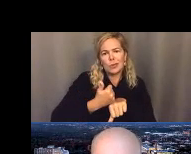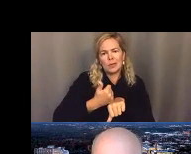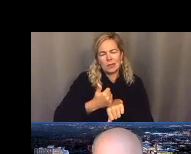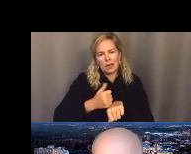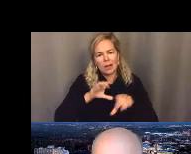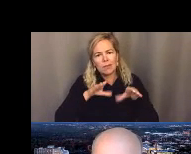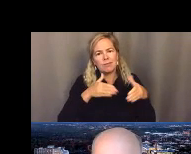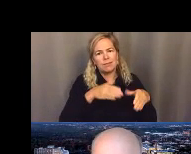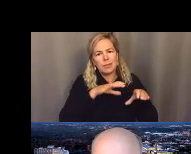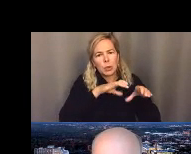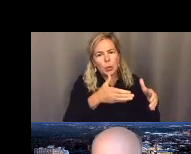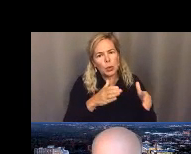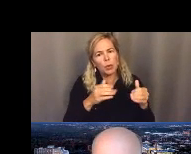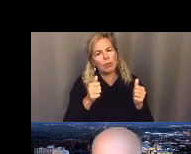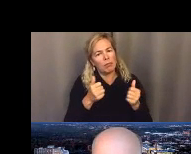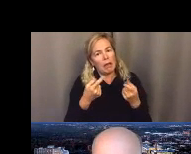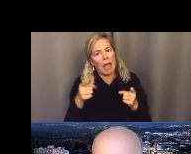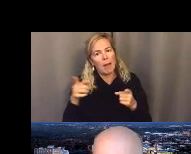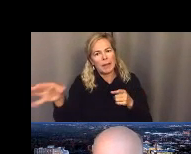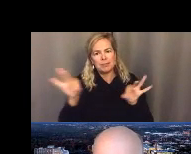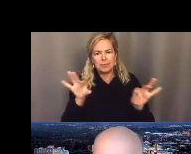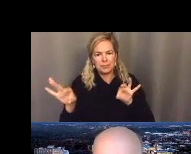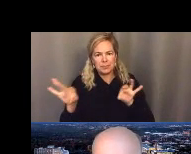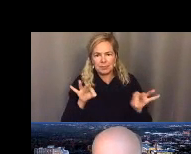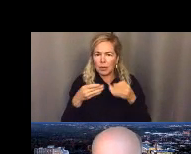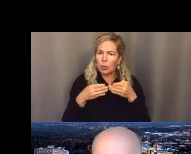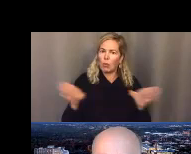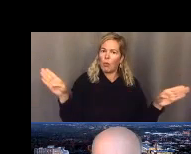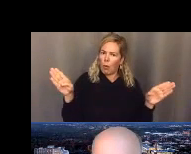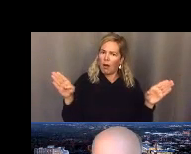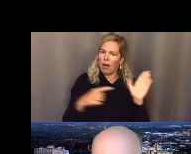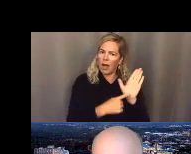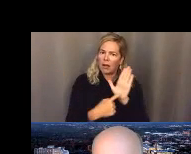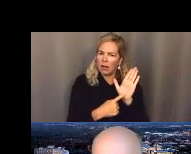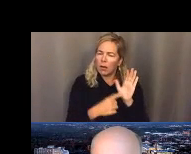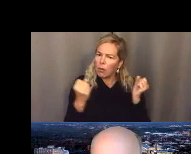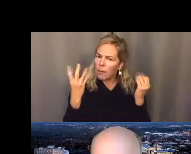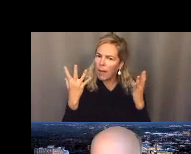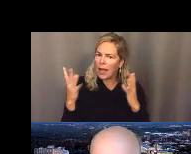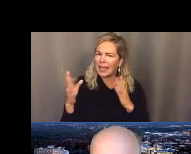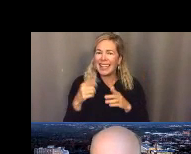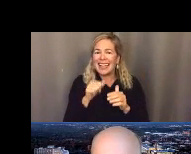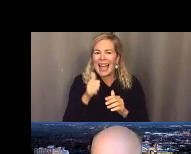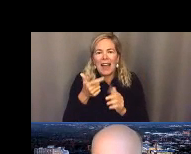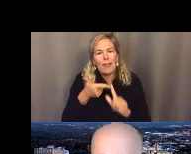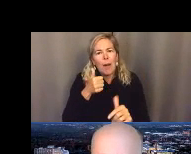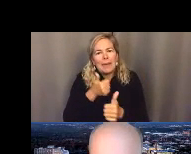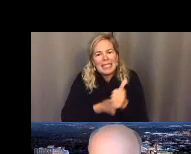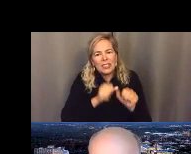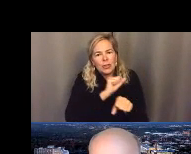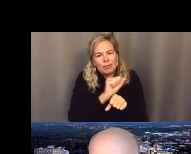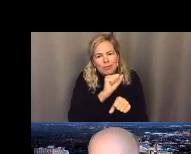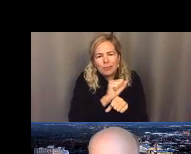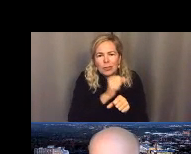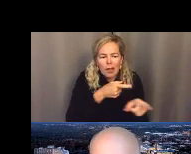wide representation, and we did that. We may not have gotten one of every job family, but we wanted to try to keep the